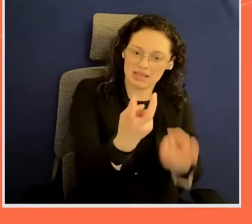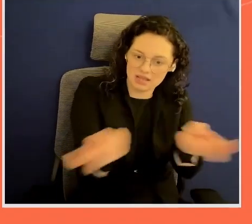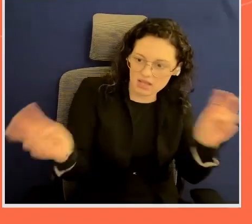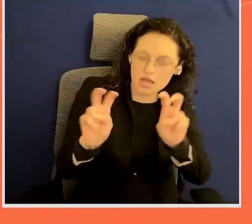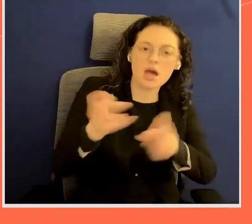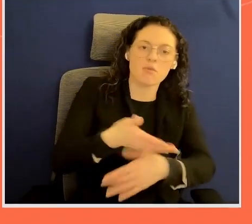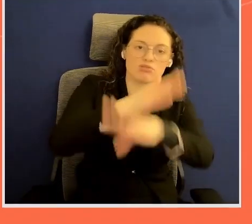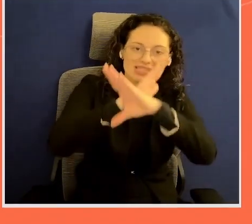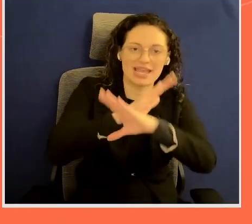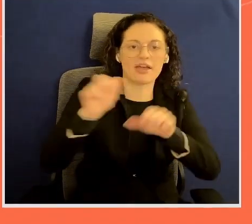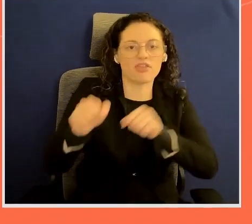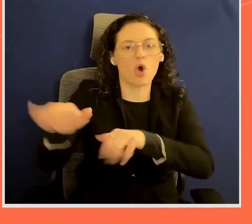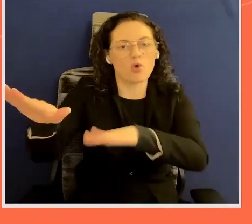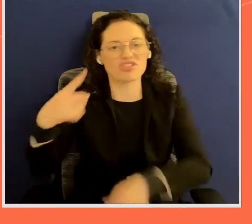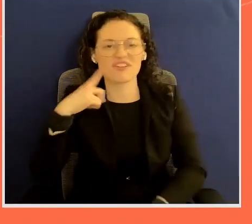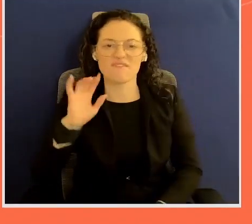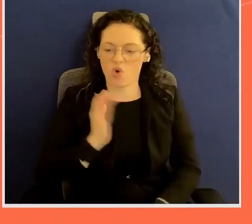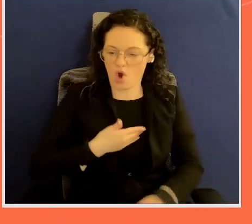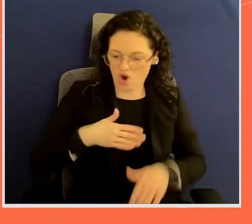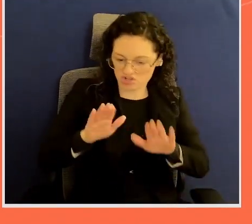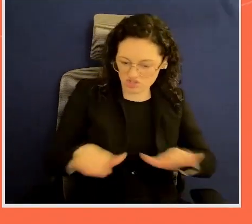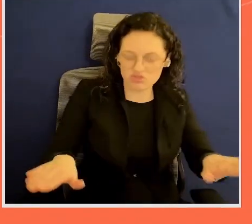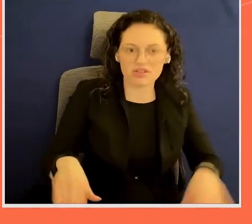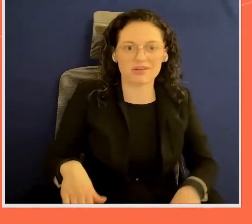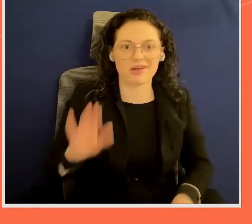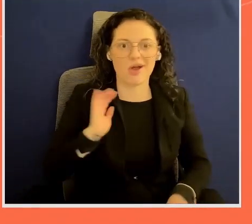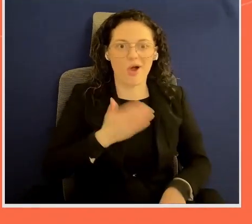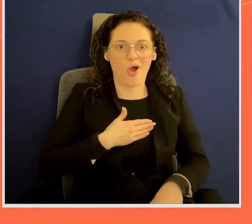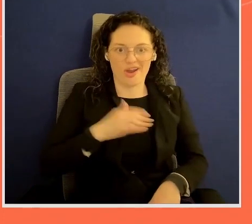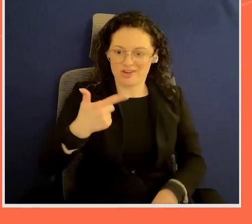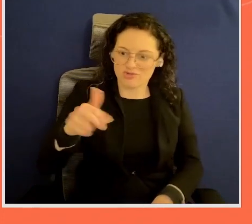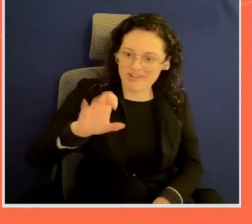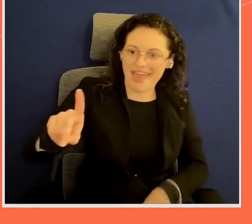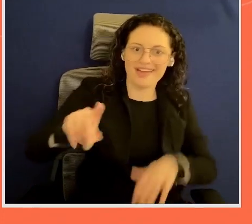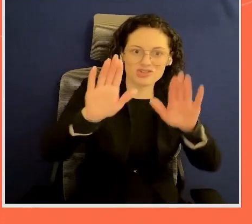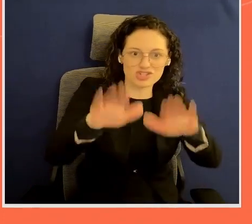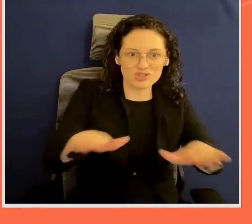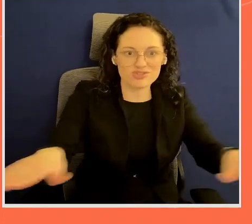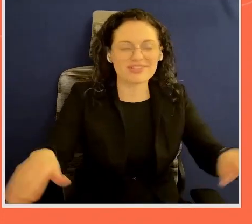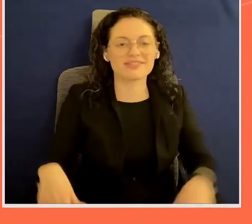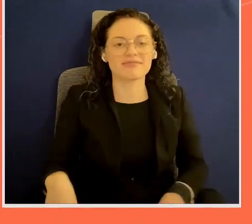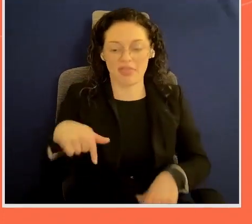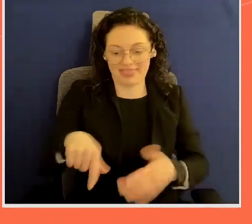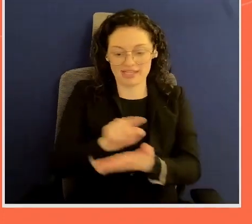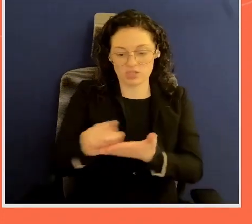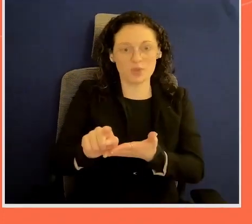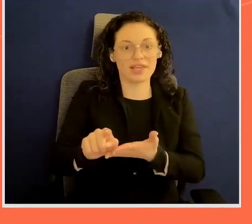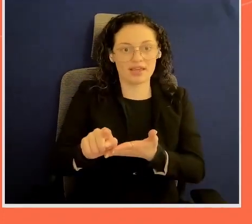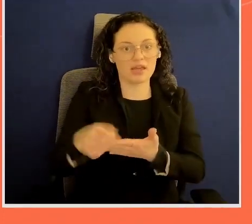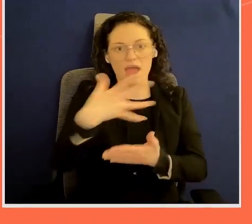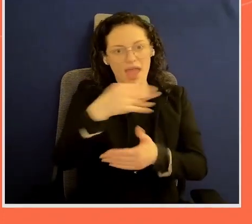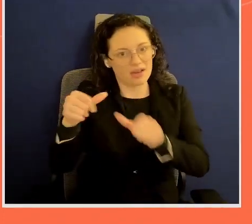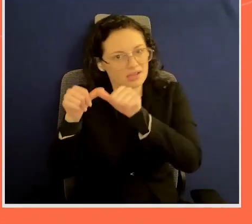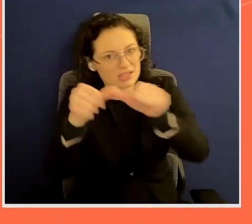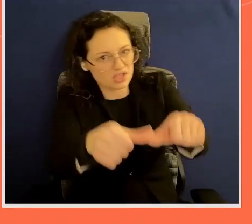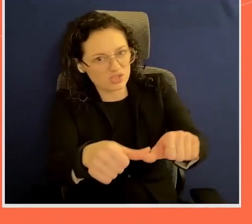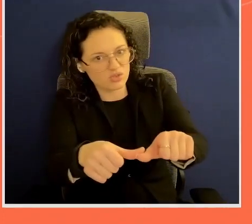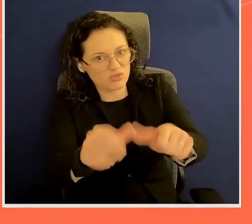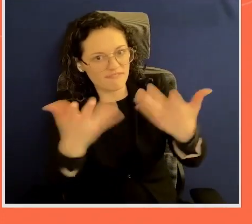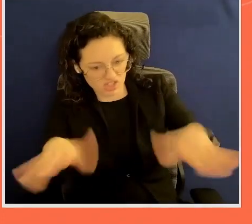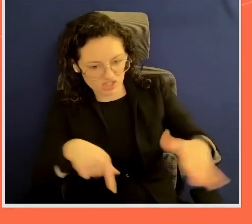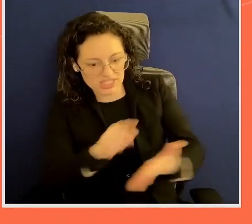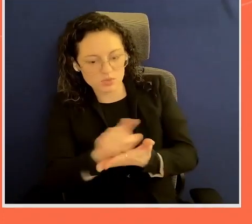basis. We all share this responsibility. In the most recent IPCC report, a scientist